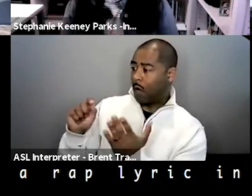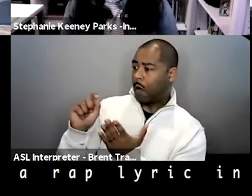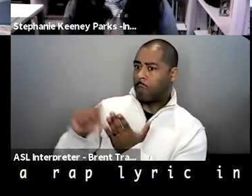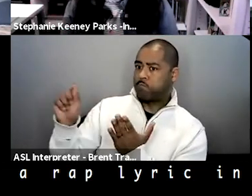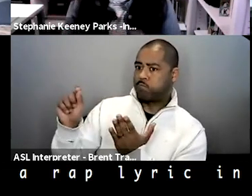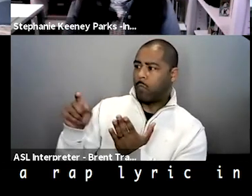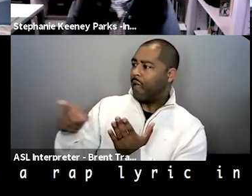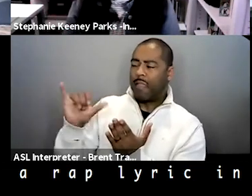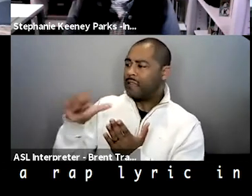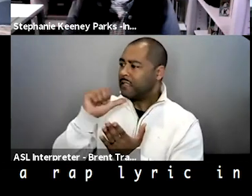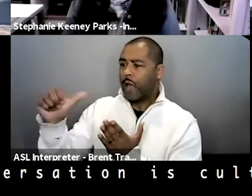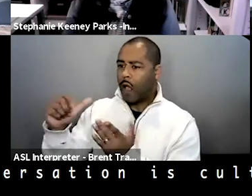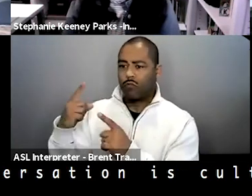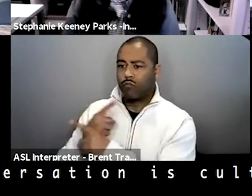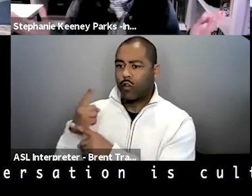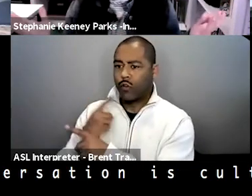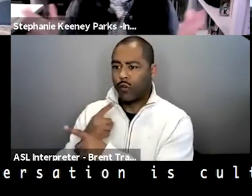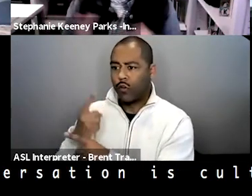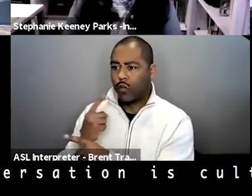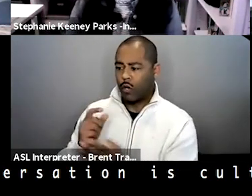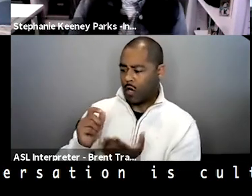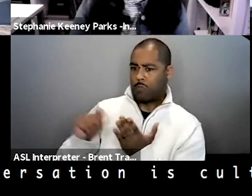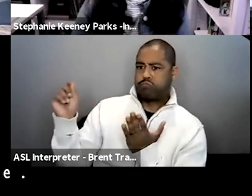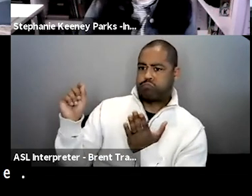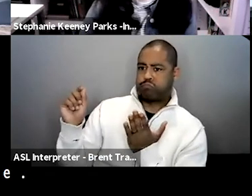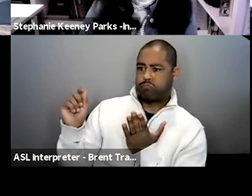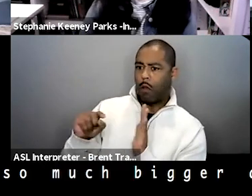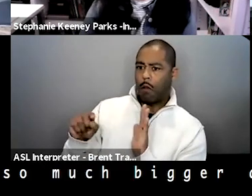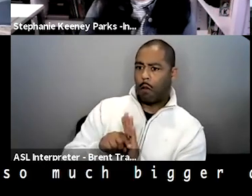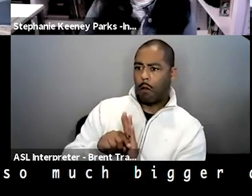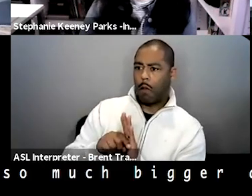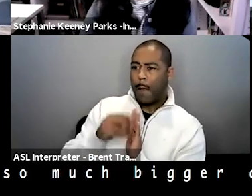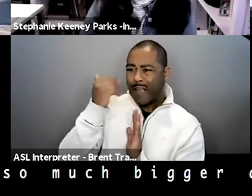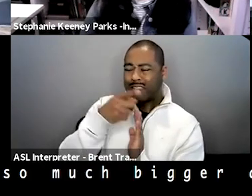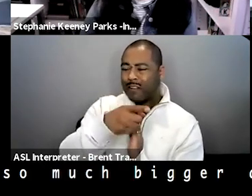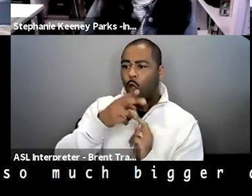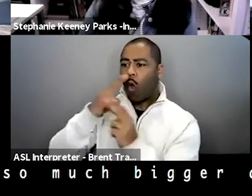example, using a rap lyric in everyday conversation is culturally normative, right? So